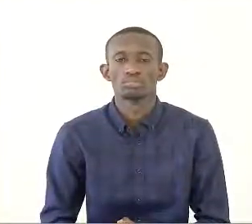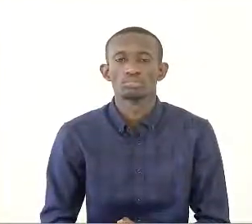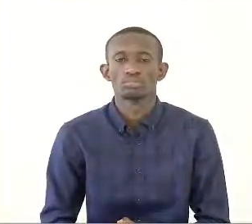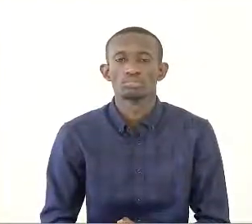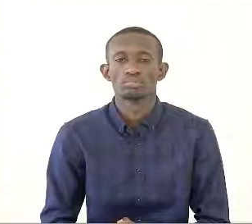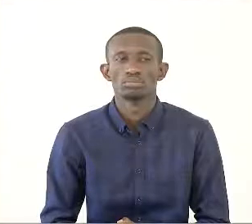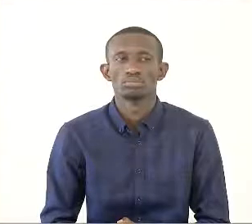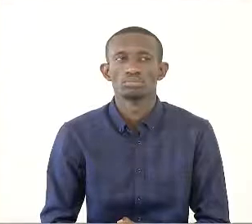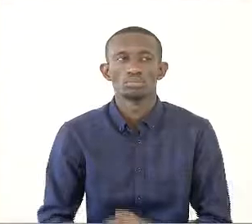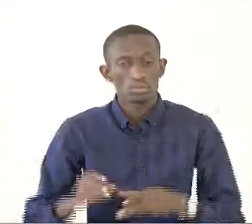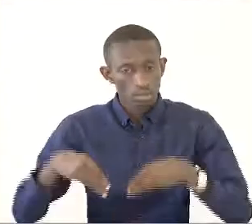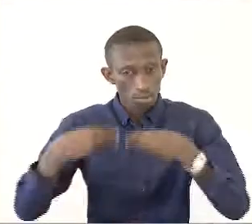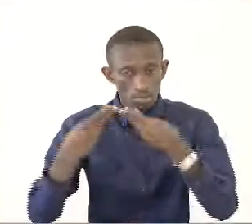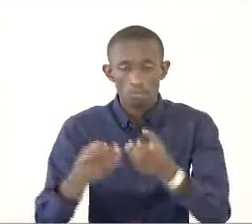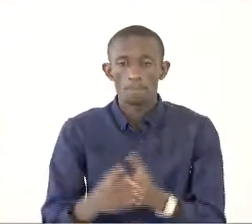to give